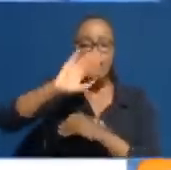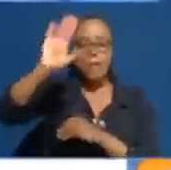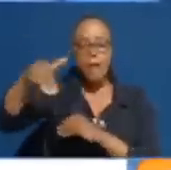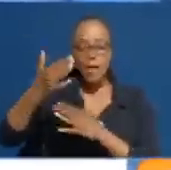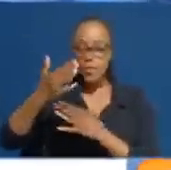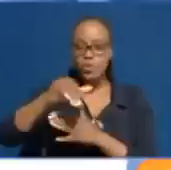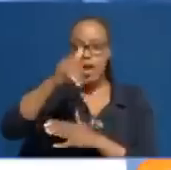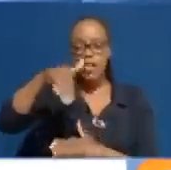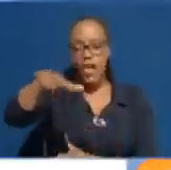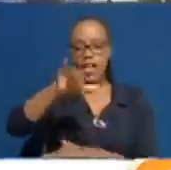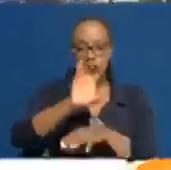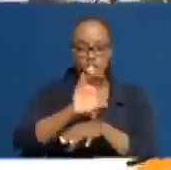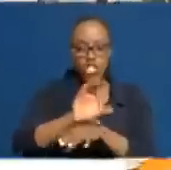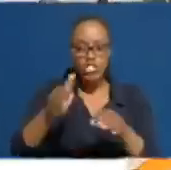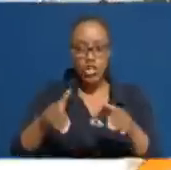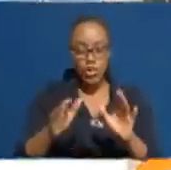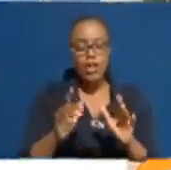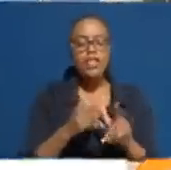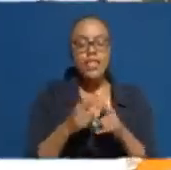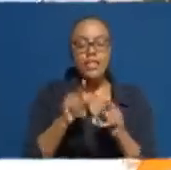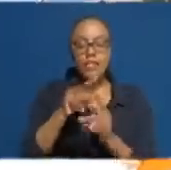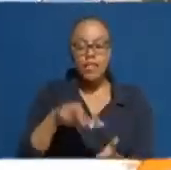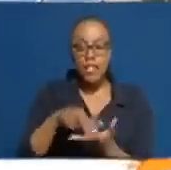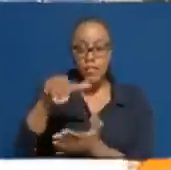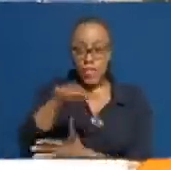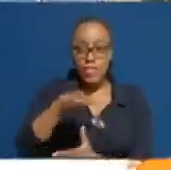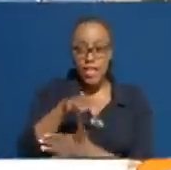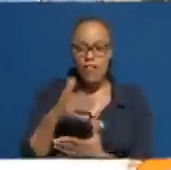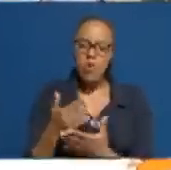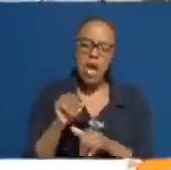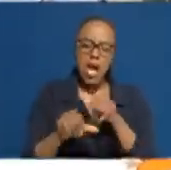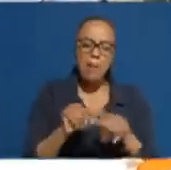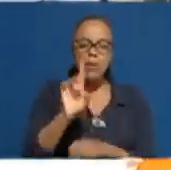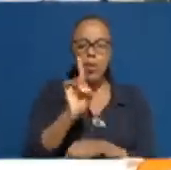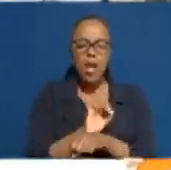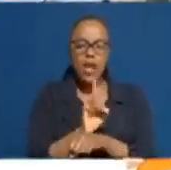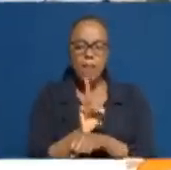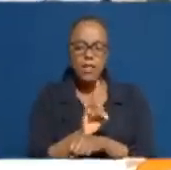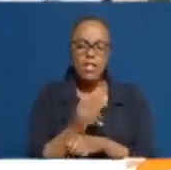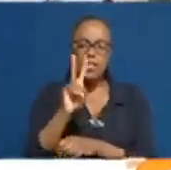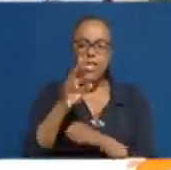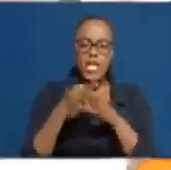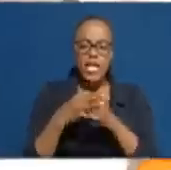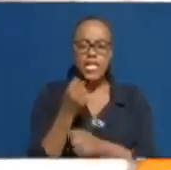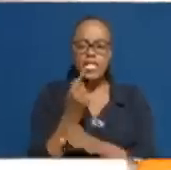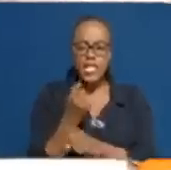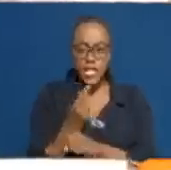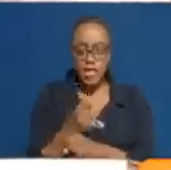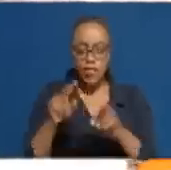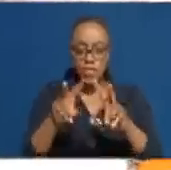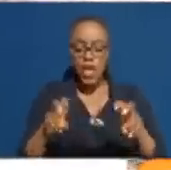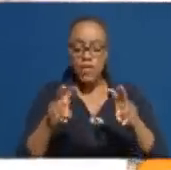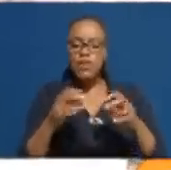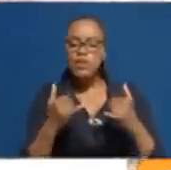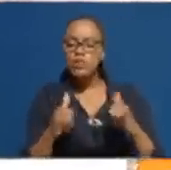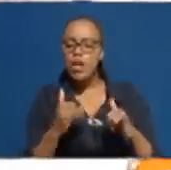towards the other end of Church Road. Musyoka stood at this point for approximately 1 minute and 28 seconds. Investigators are